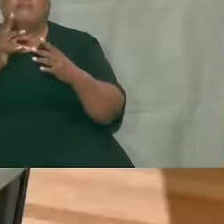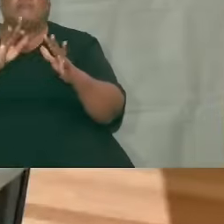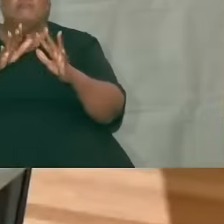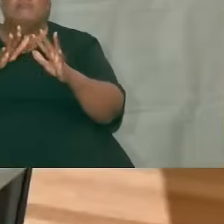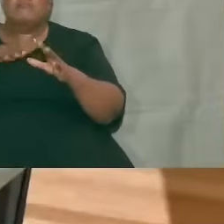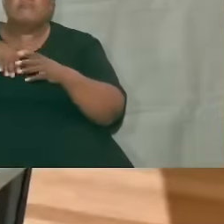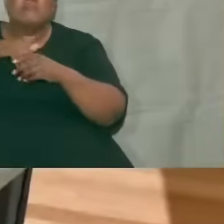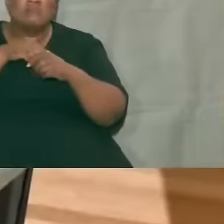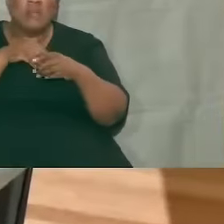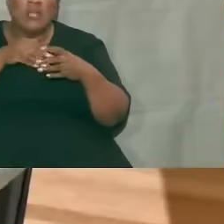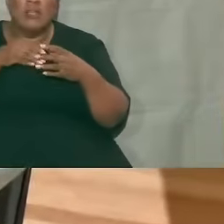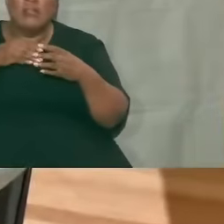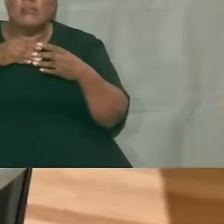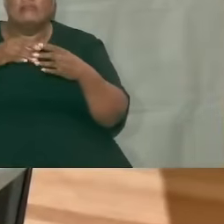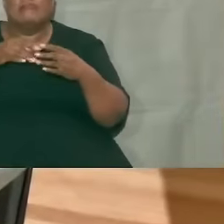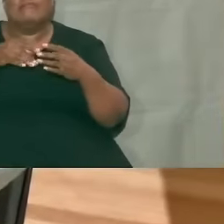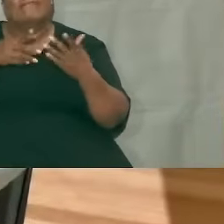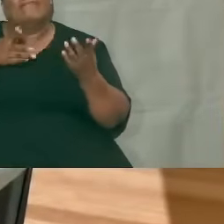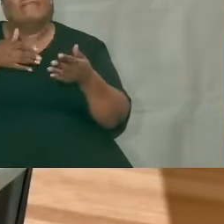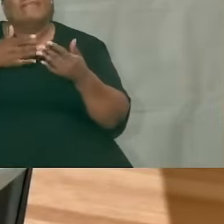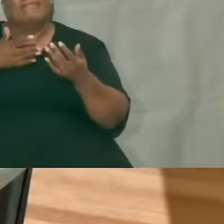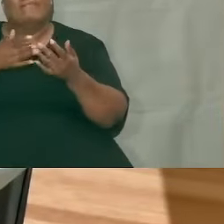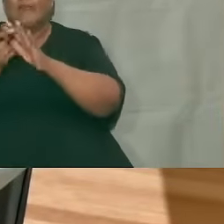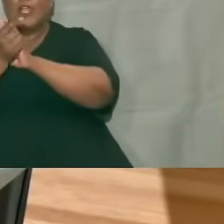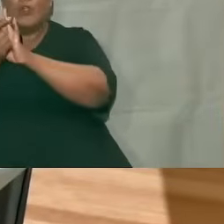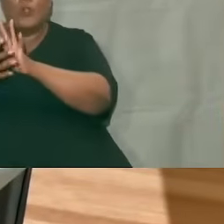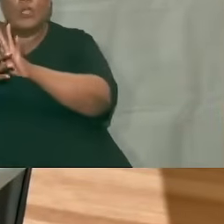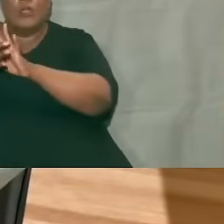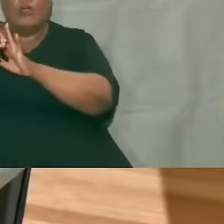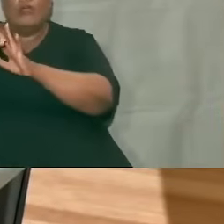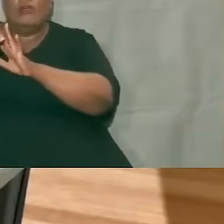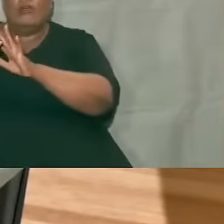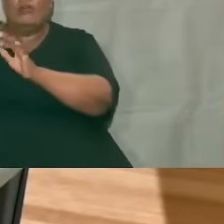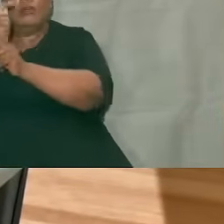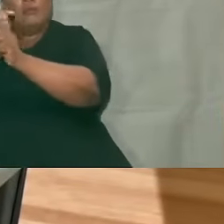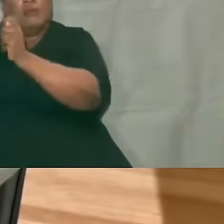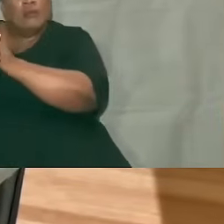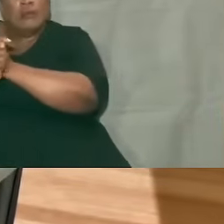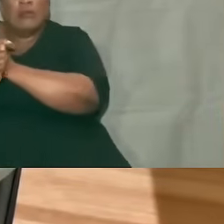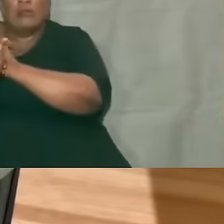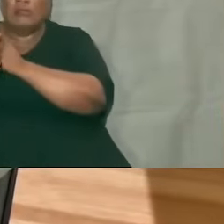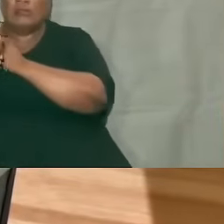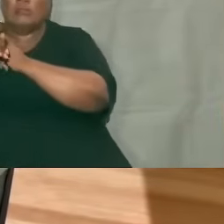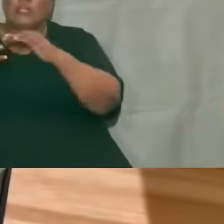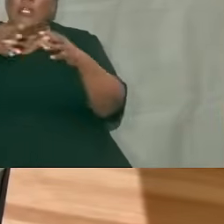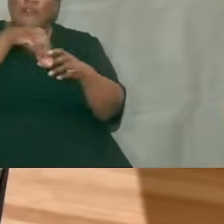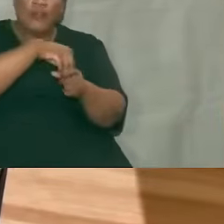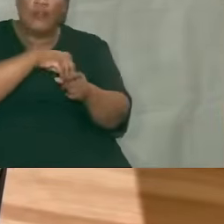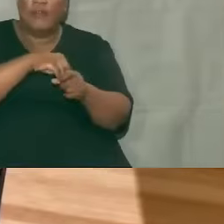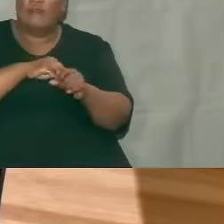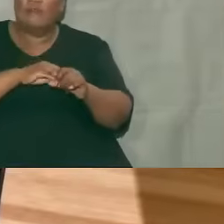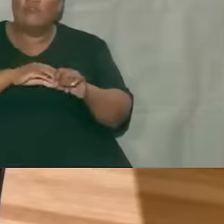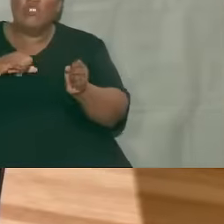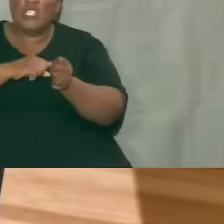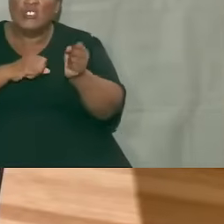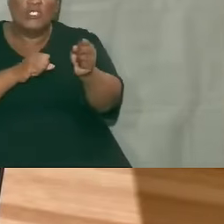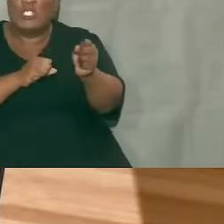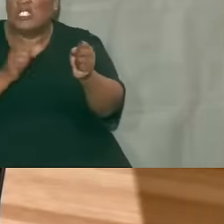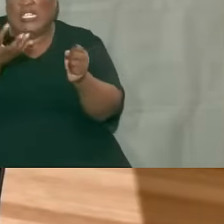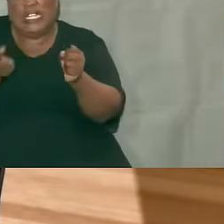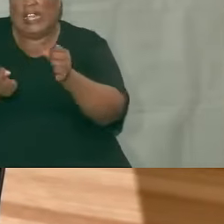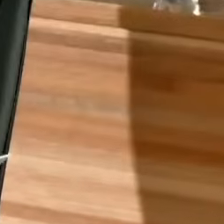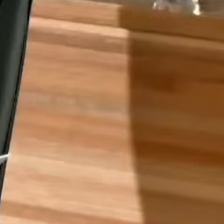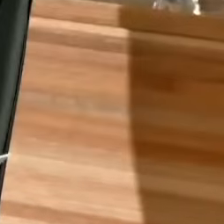and the team didn't have an investigation strategy. So those are the